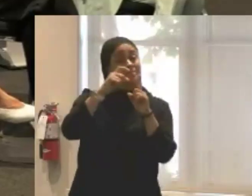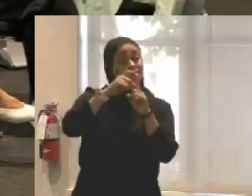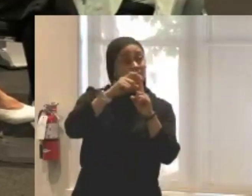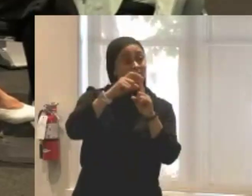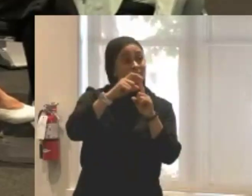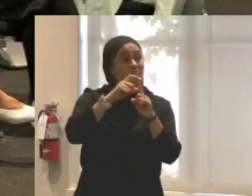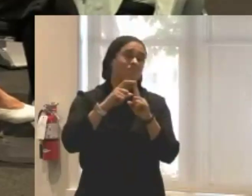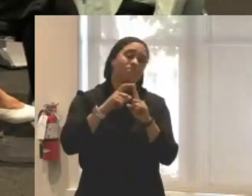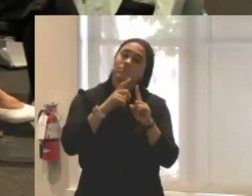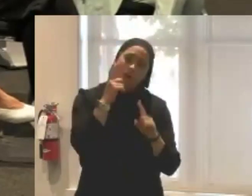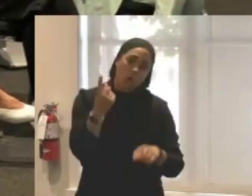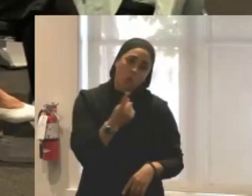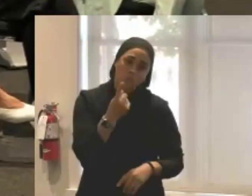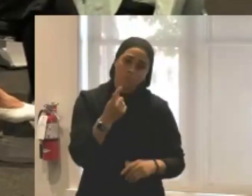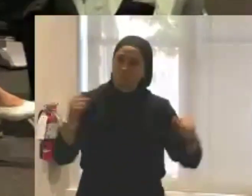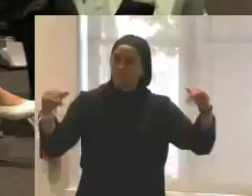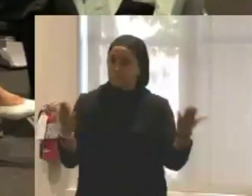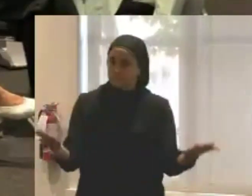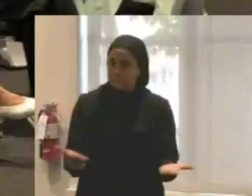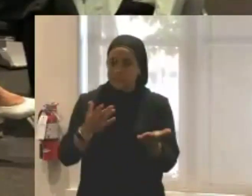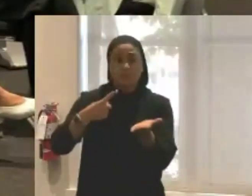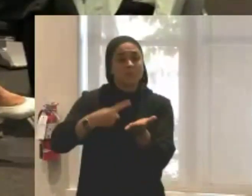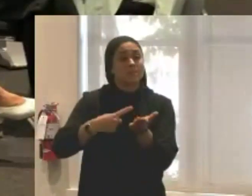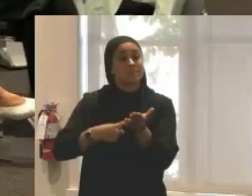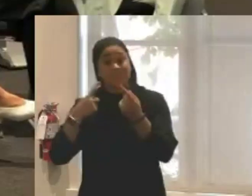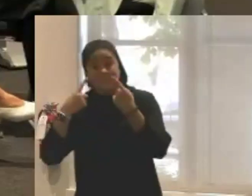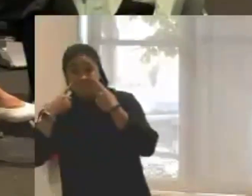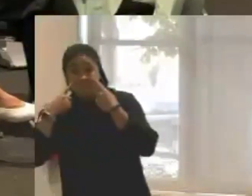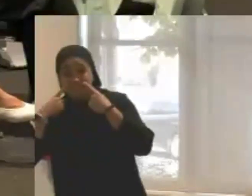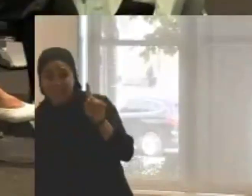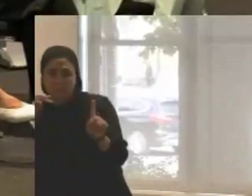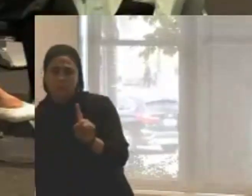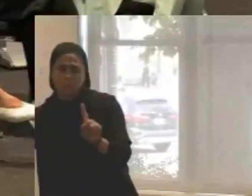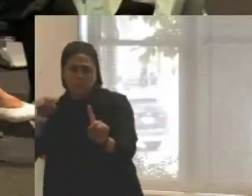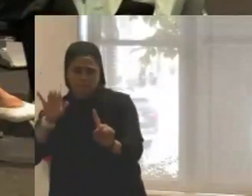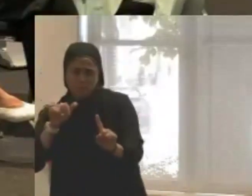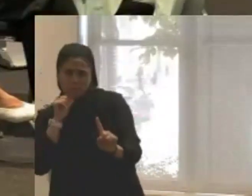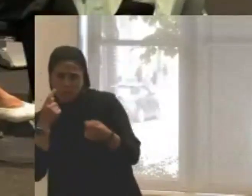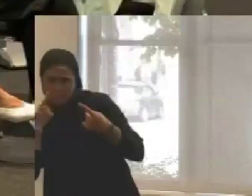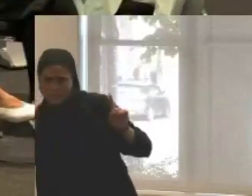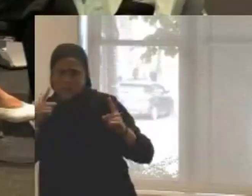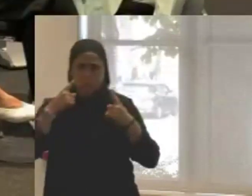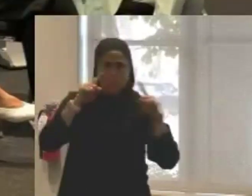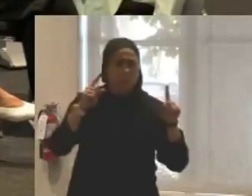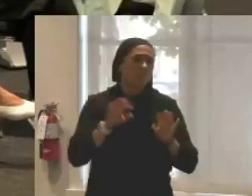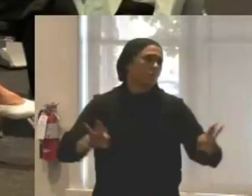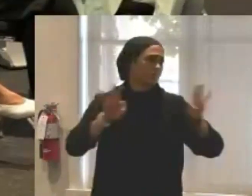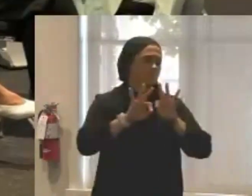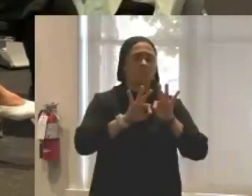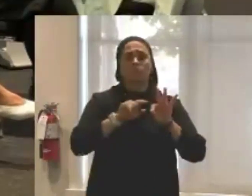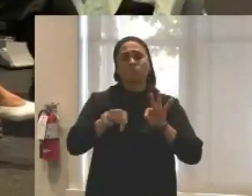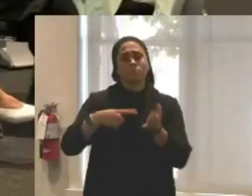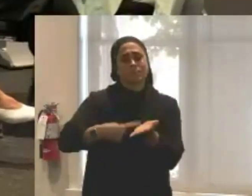to share whatever success is not success, but we can talk openly, honestly, and I appreciate for